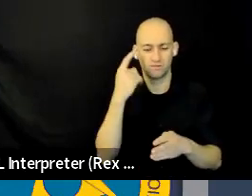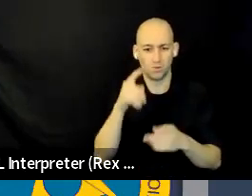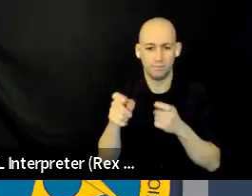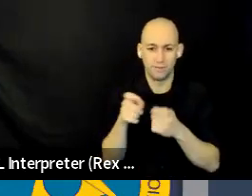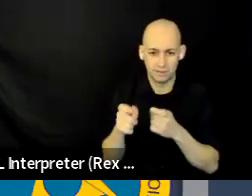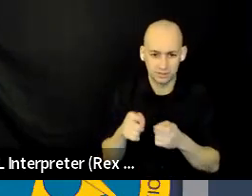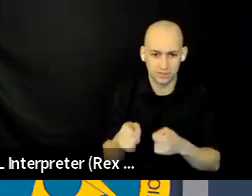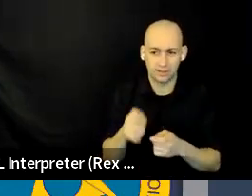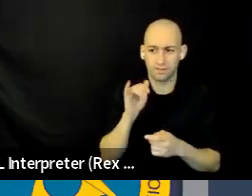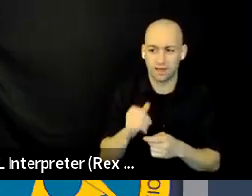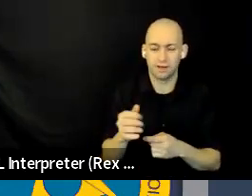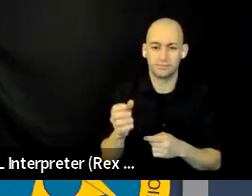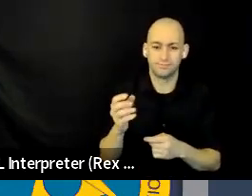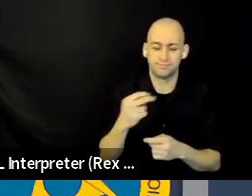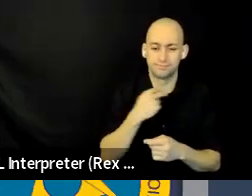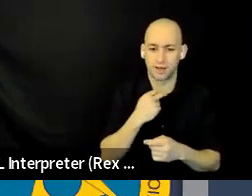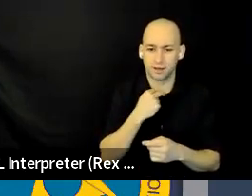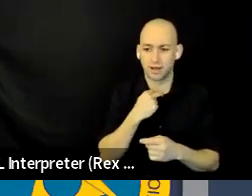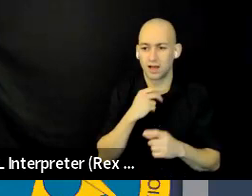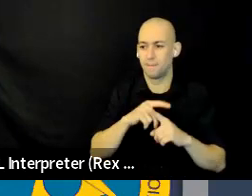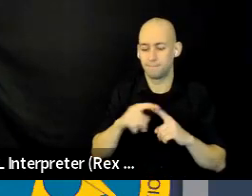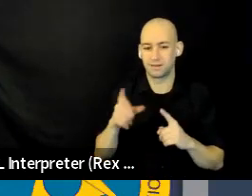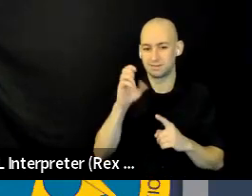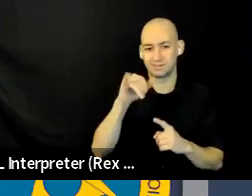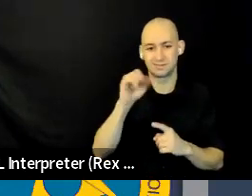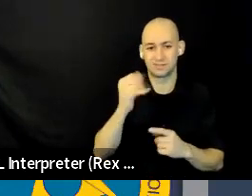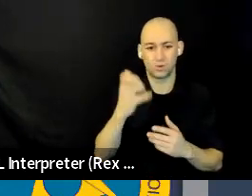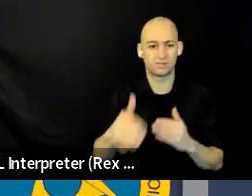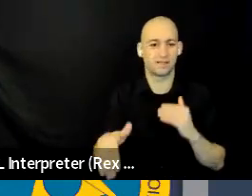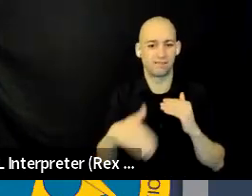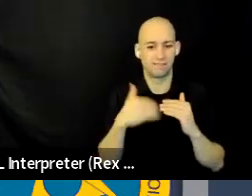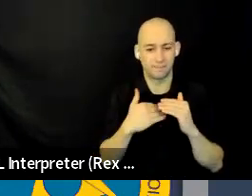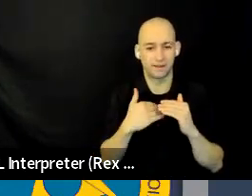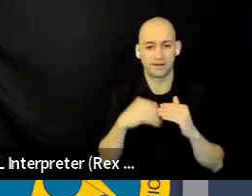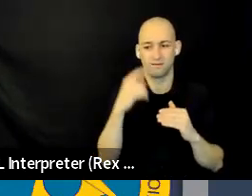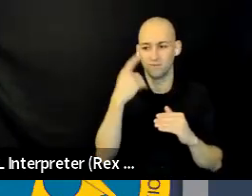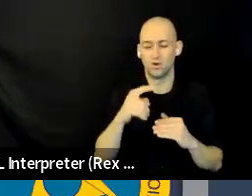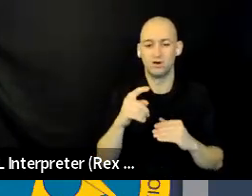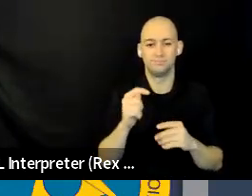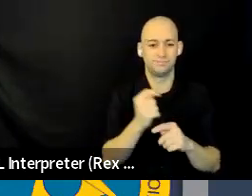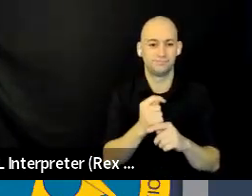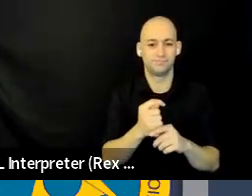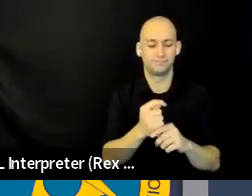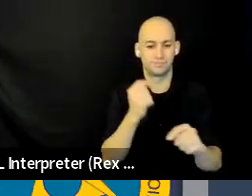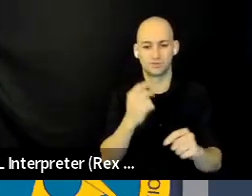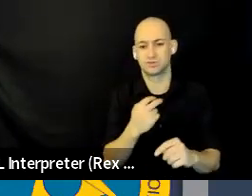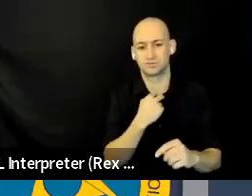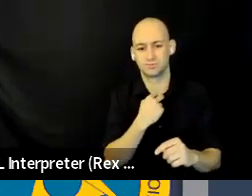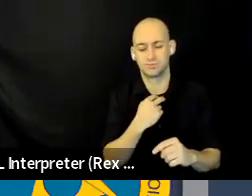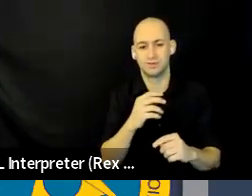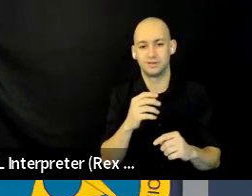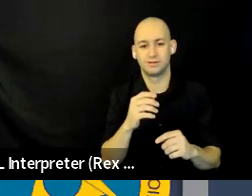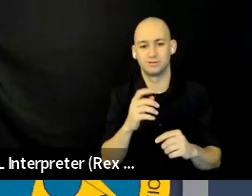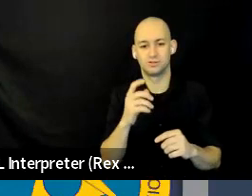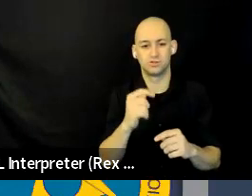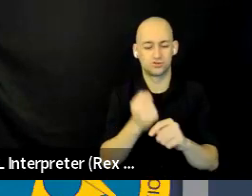improvements for trucks to exclusive lanes, exclusive truck lanes, but that's very limiting and impractical.